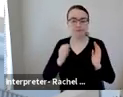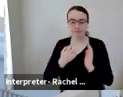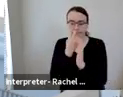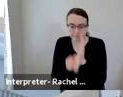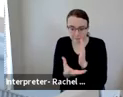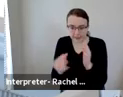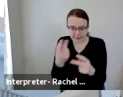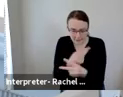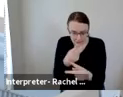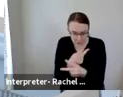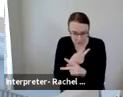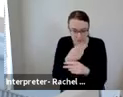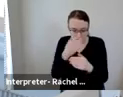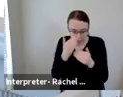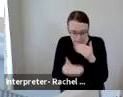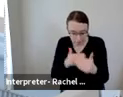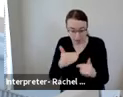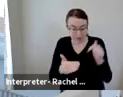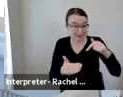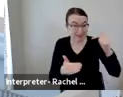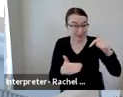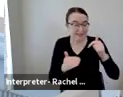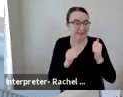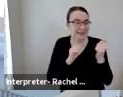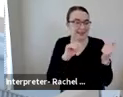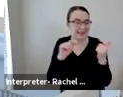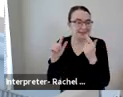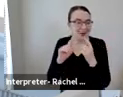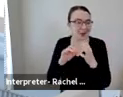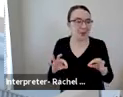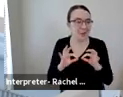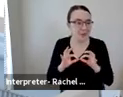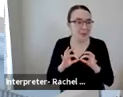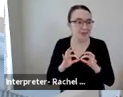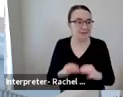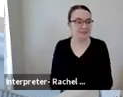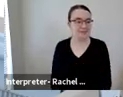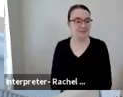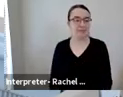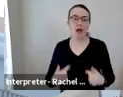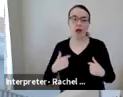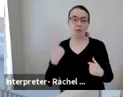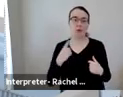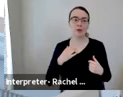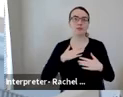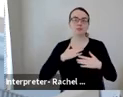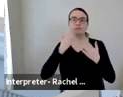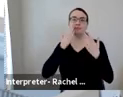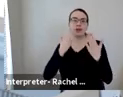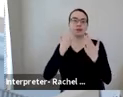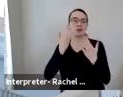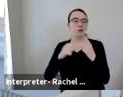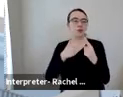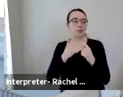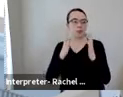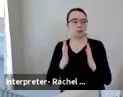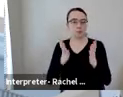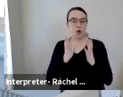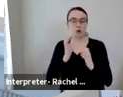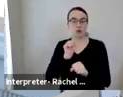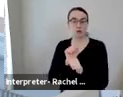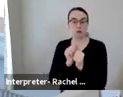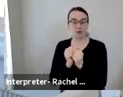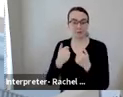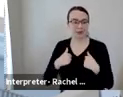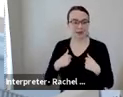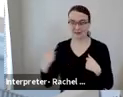figuring out the process, it all matters, right? I'm always grateful when someone wants to work with me because it